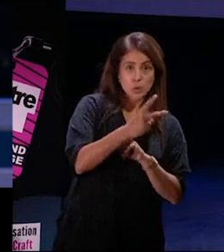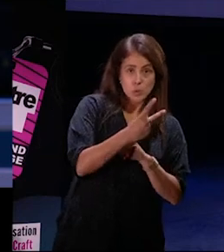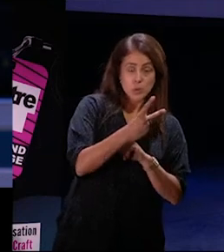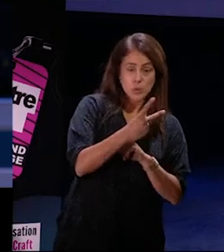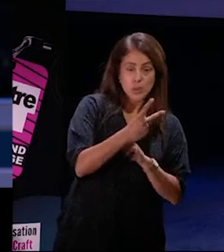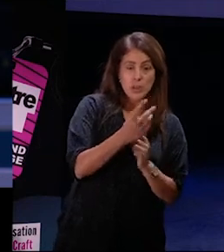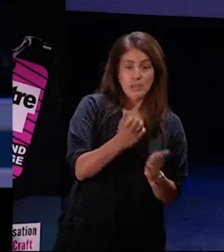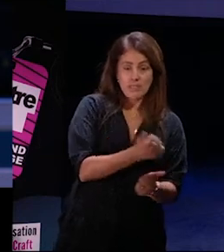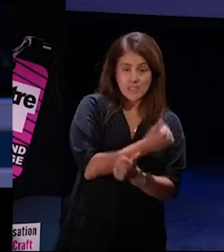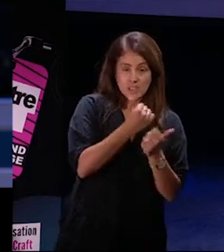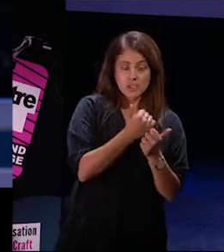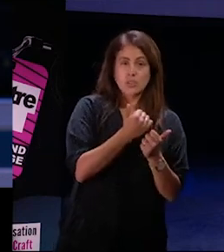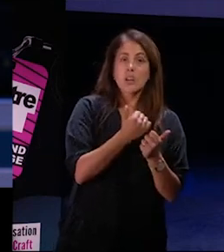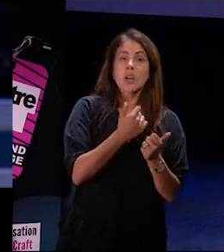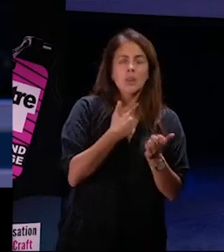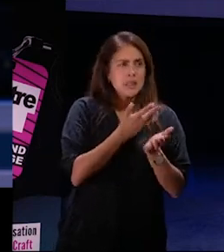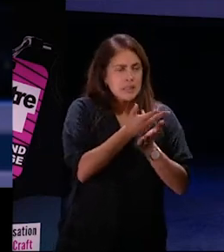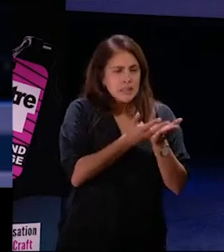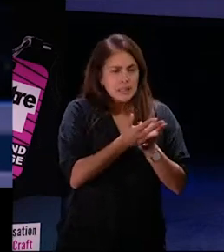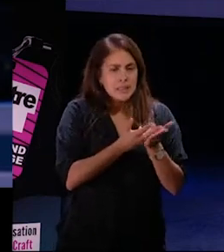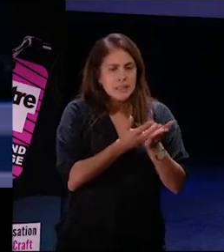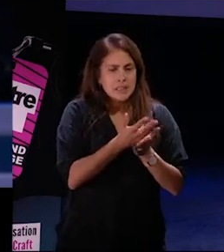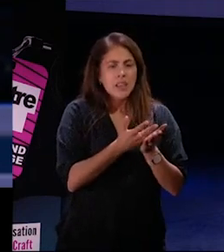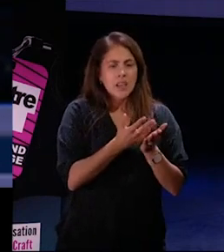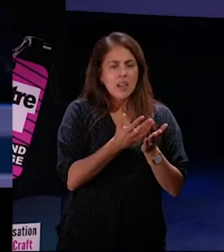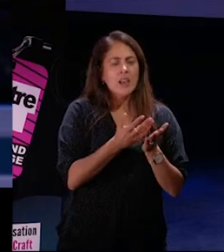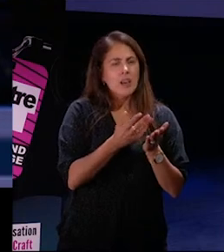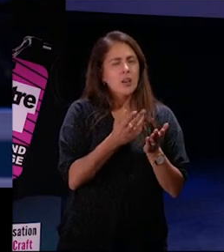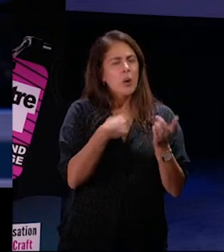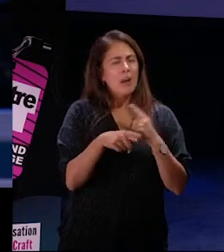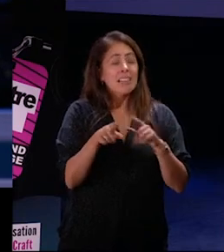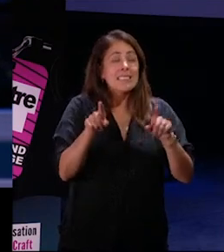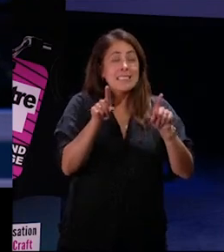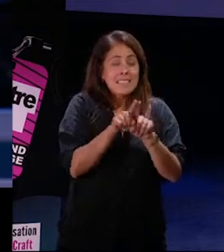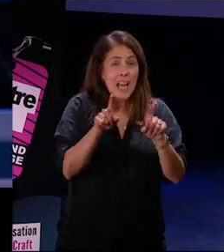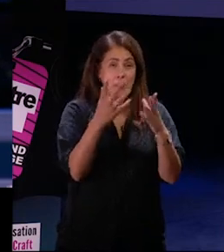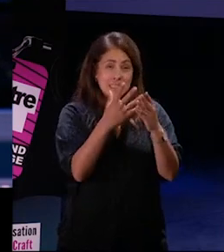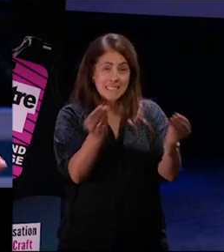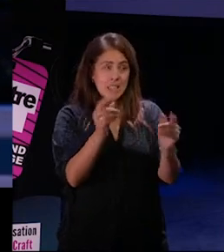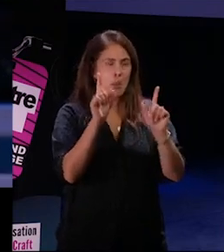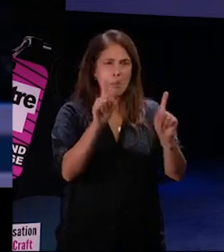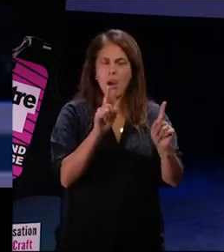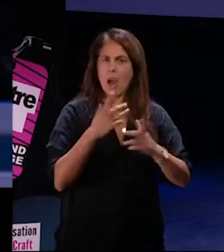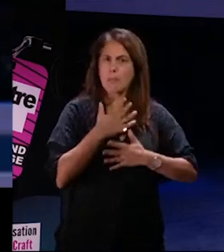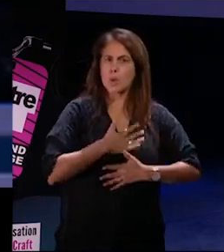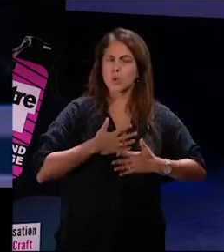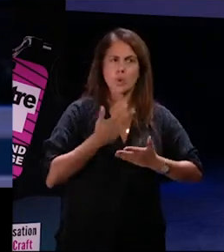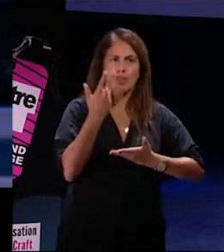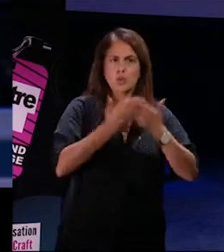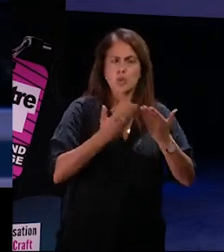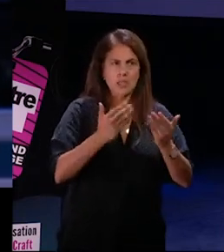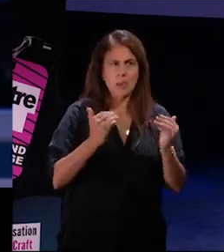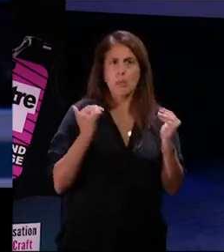And we had a bit of a chat, and she said, even though we're going back to what looks like the same scene, emotionally the story has moved on, so what I'm